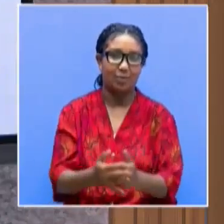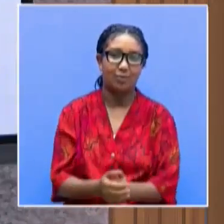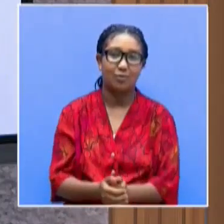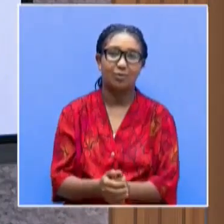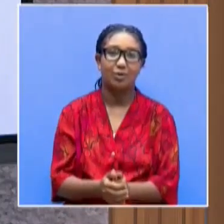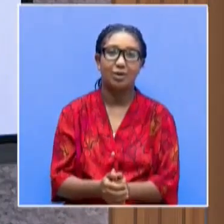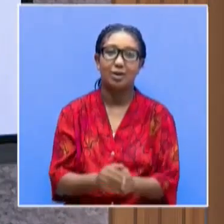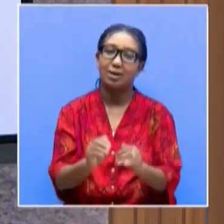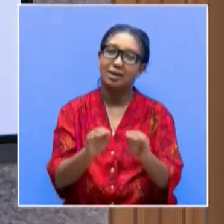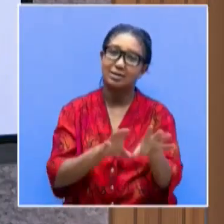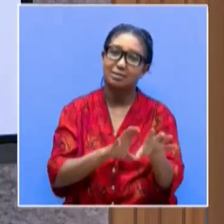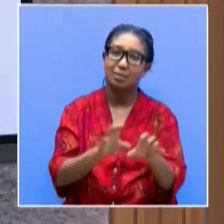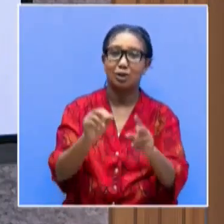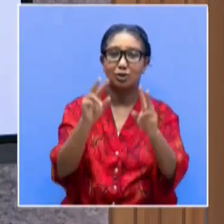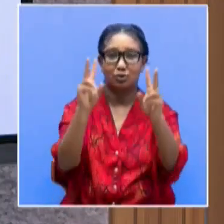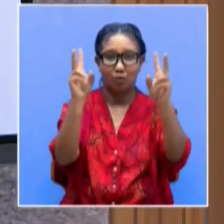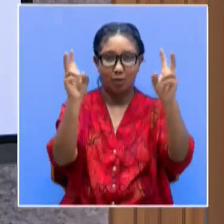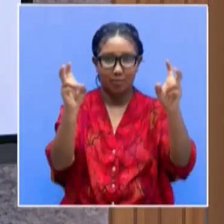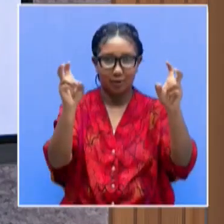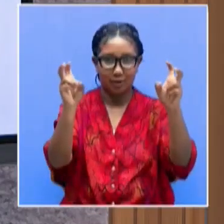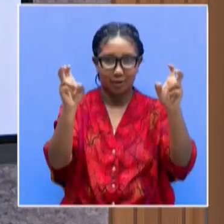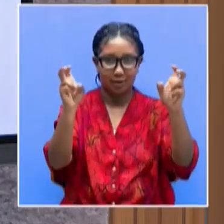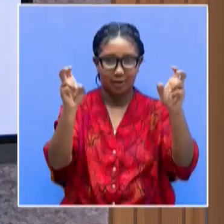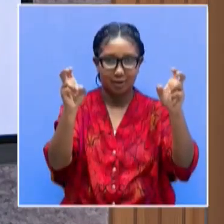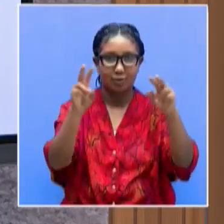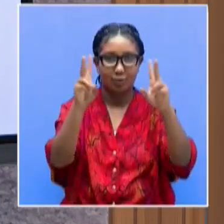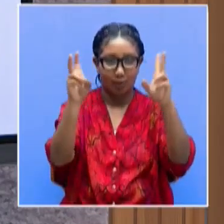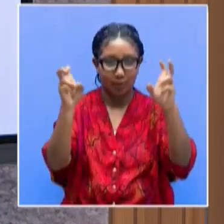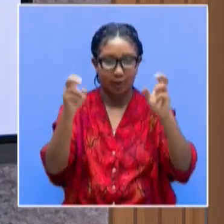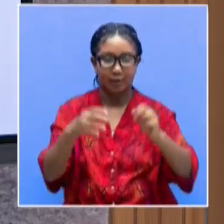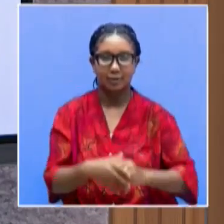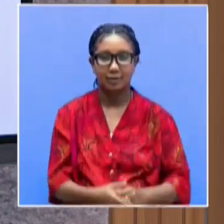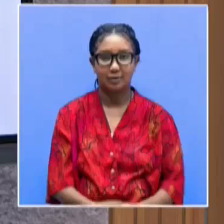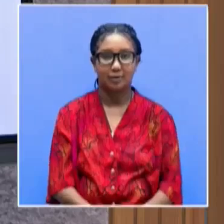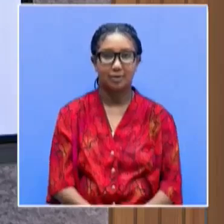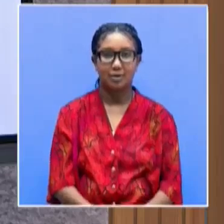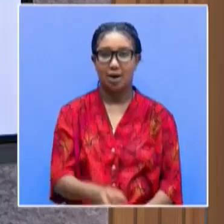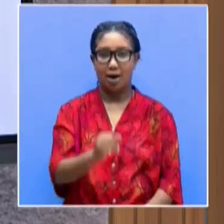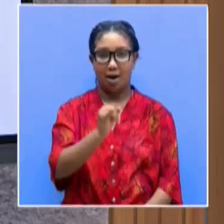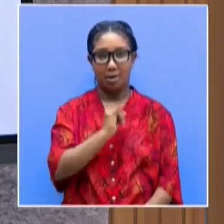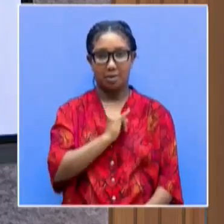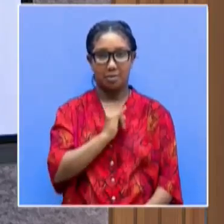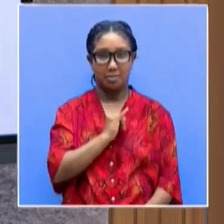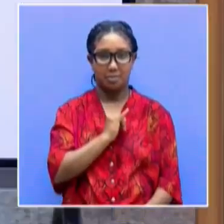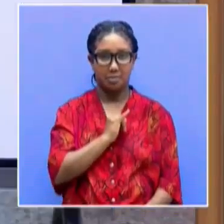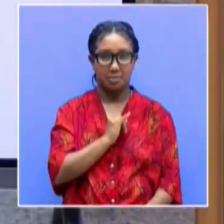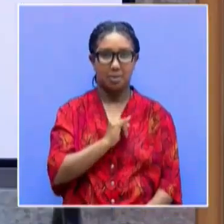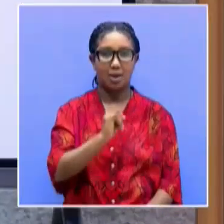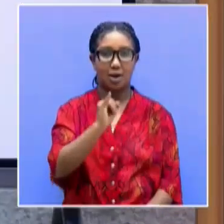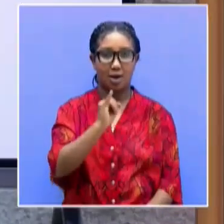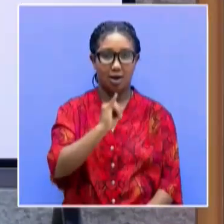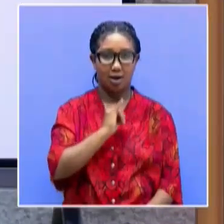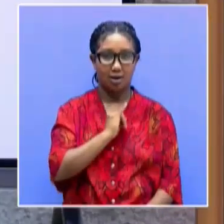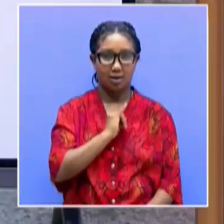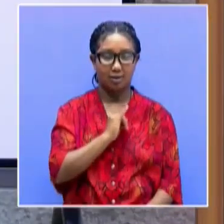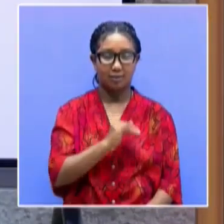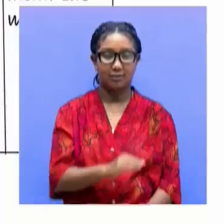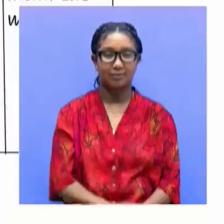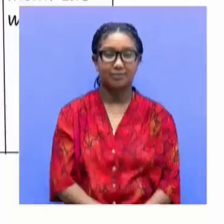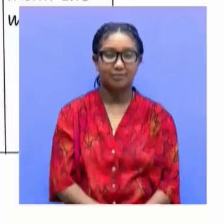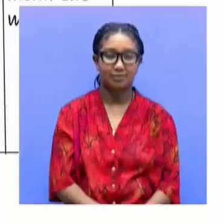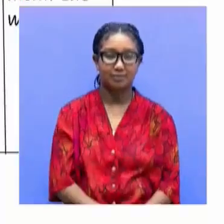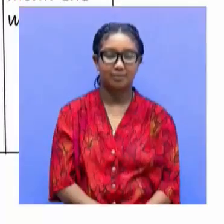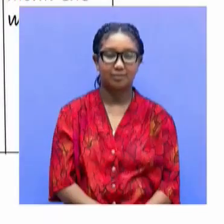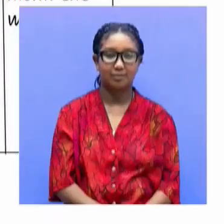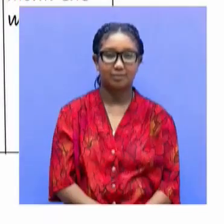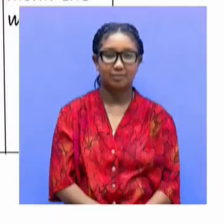Let's make the topic our topic. Let's say I, all right? I, okay.